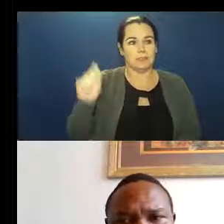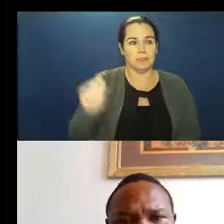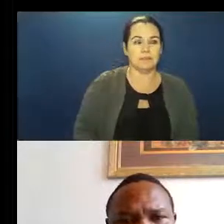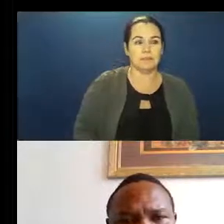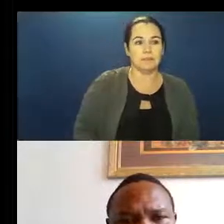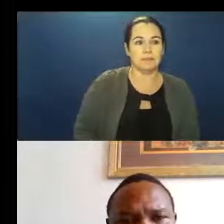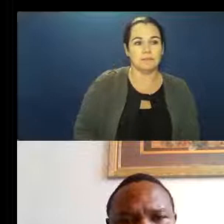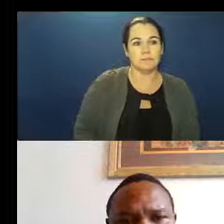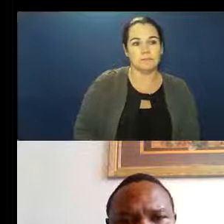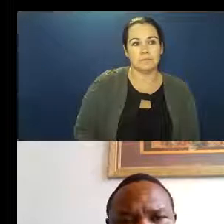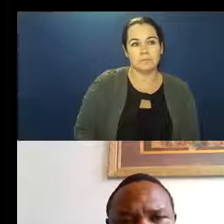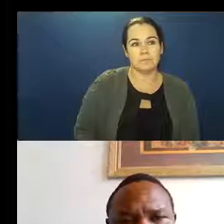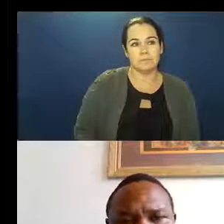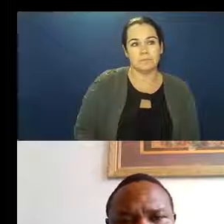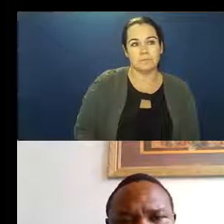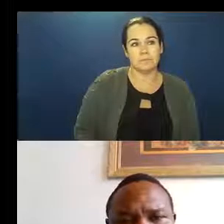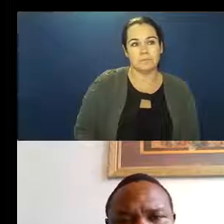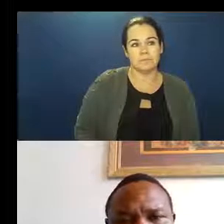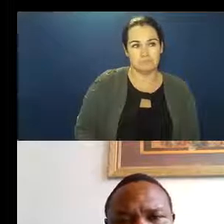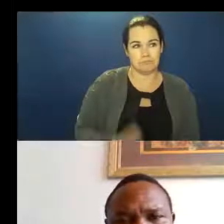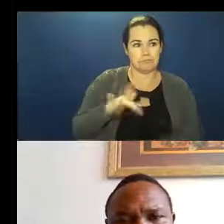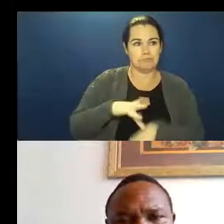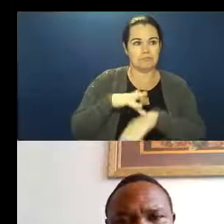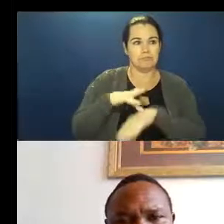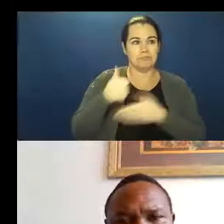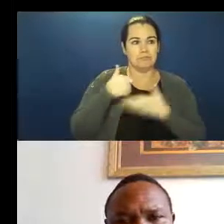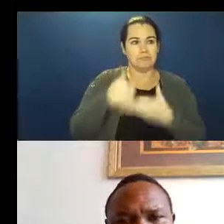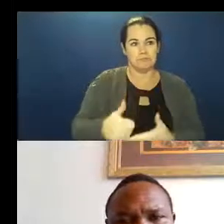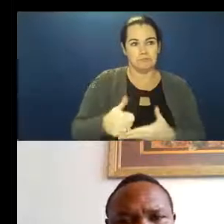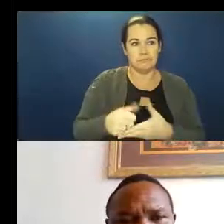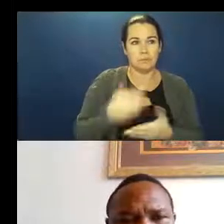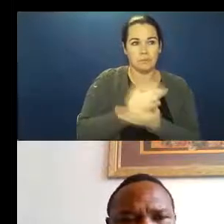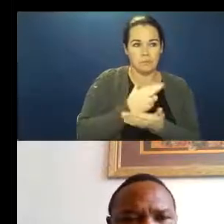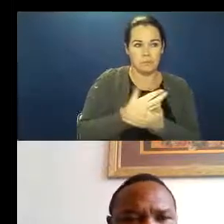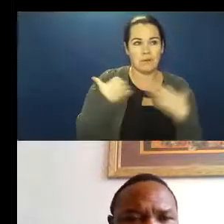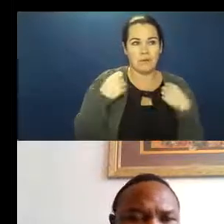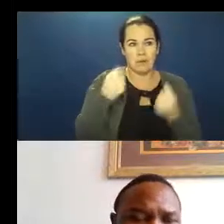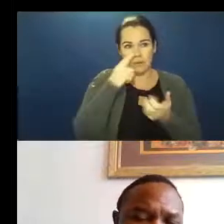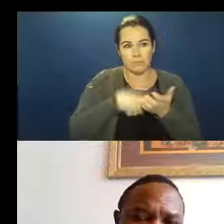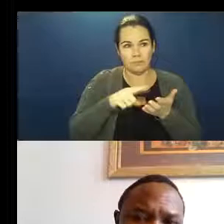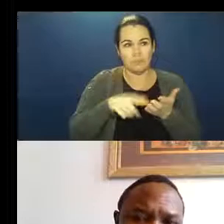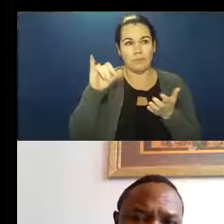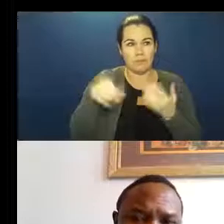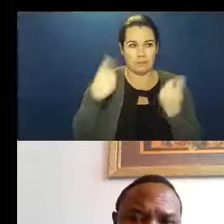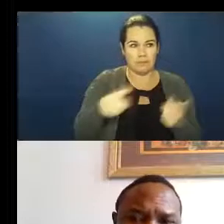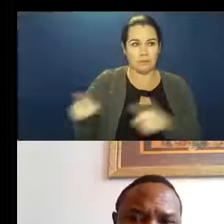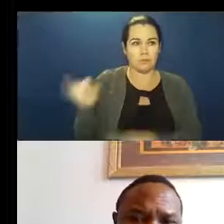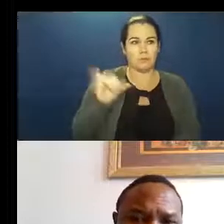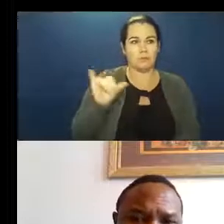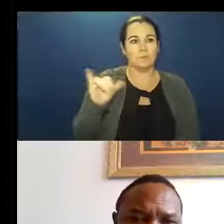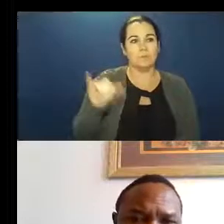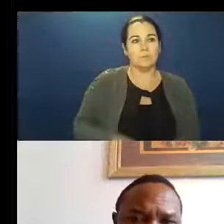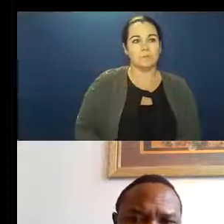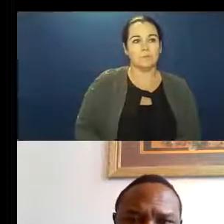early intervention disability rehabilitation and health research career path. That's the Kaiser Foundation.